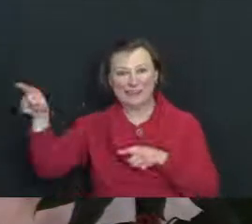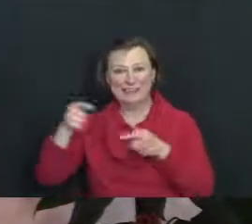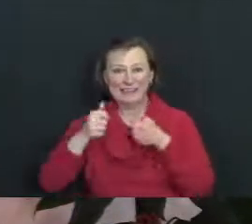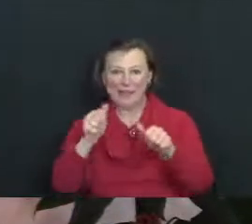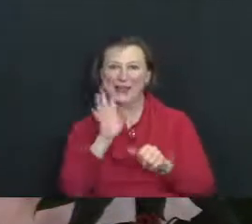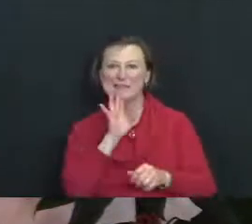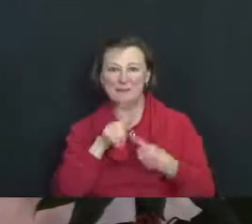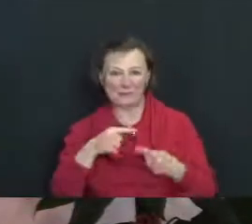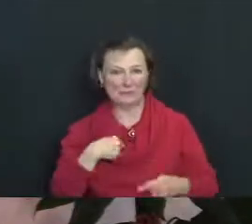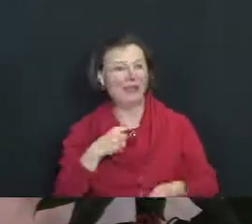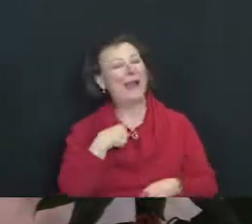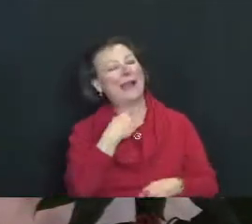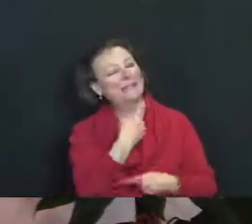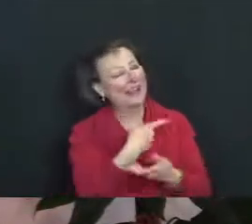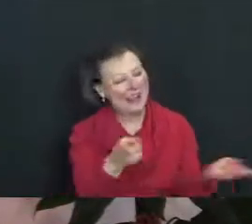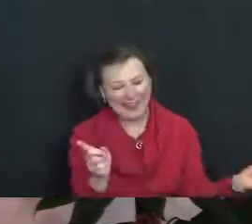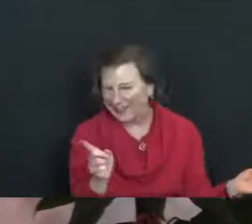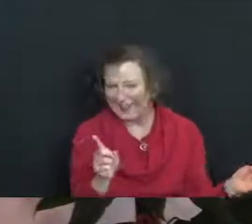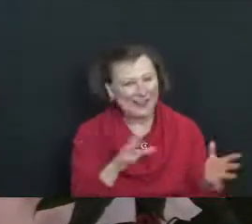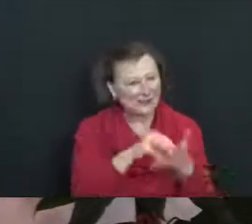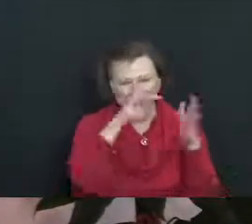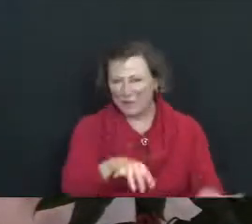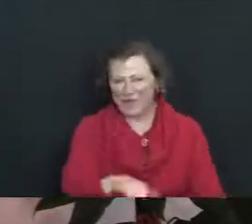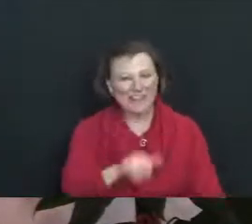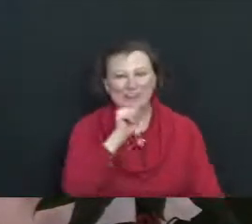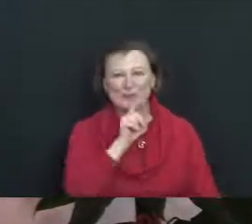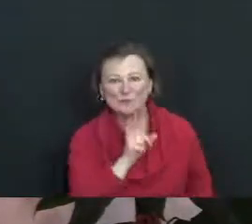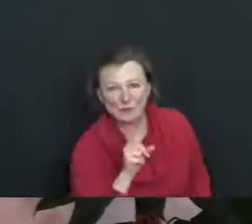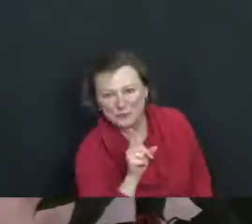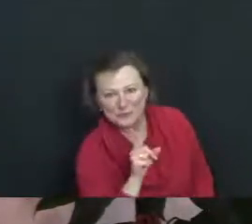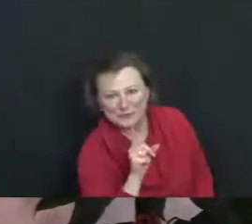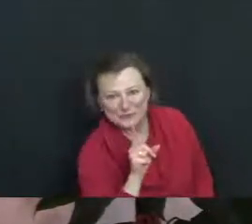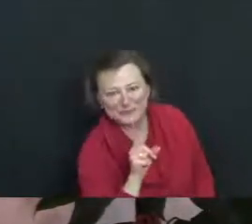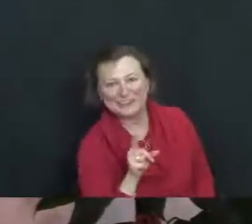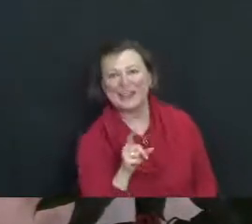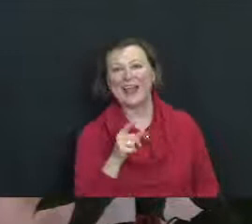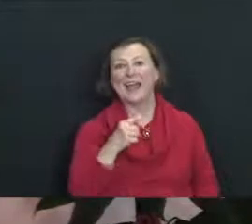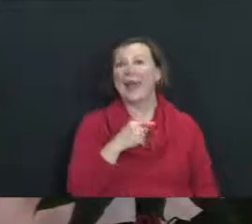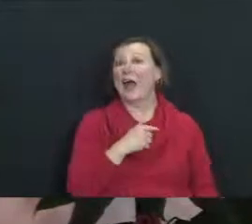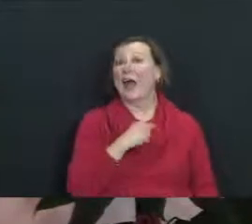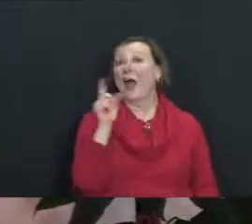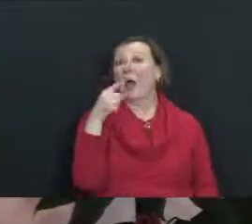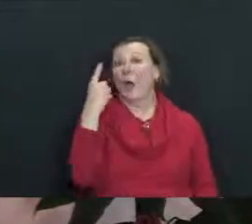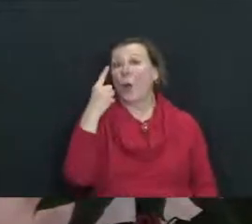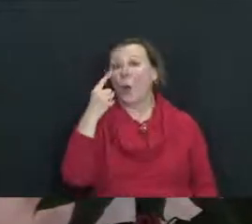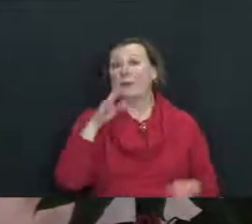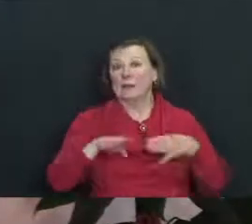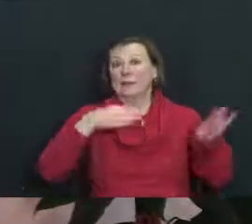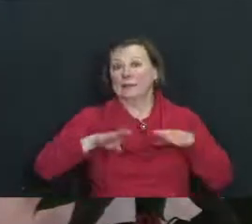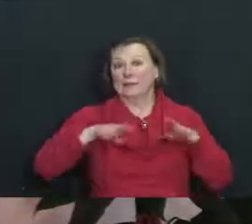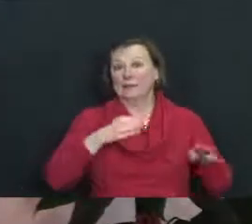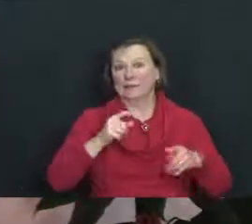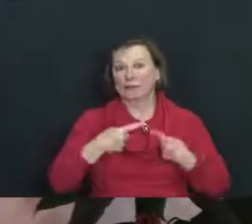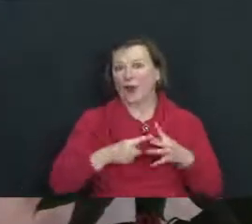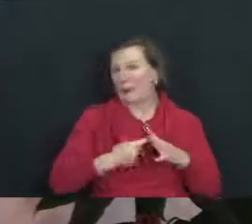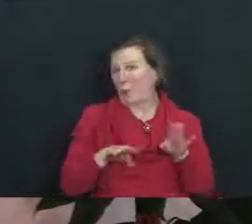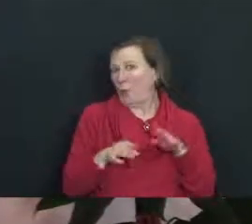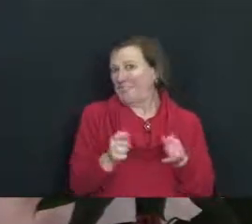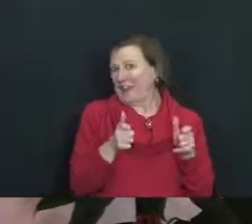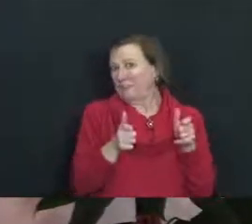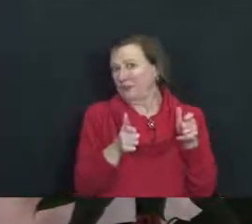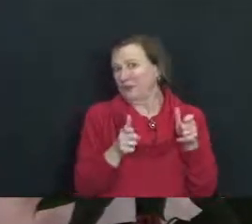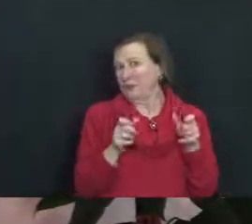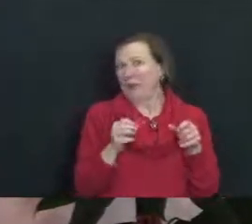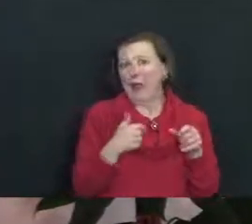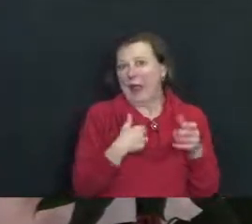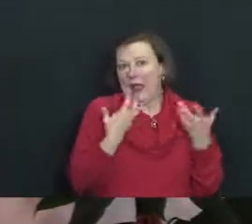always tell the students that is not true. That is not true. I merely picked up the pace of my walking so I wouldn't